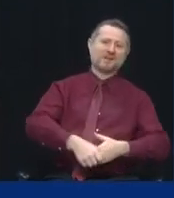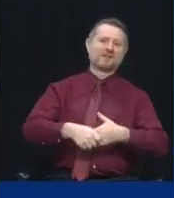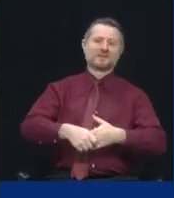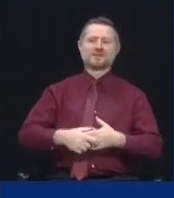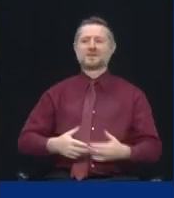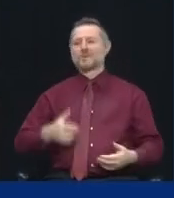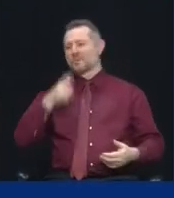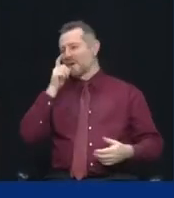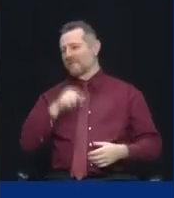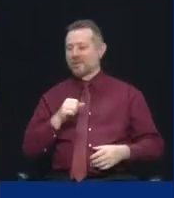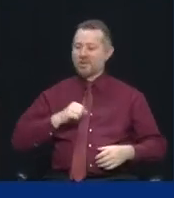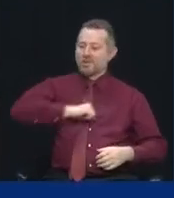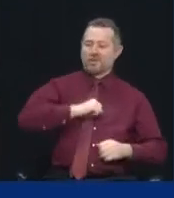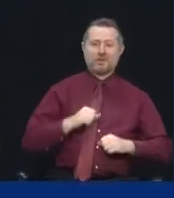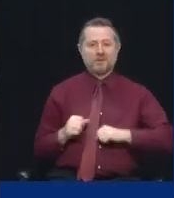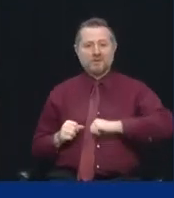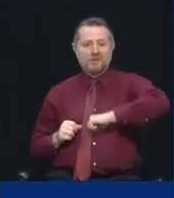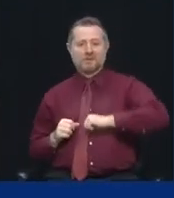and hug, et cetera.